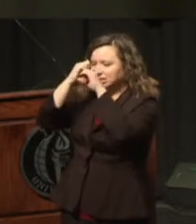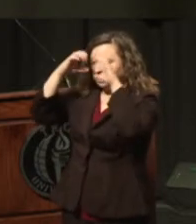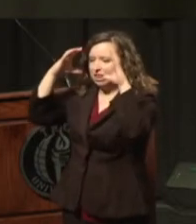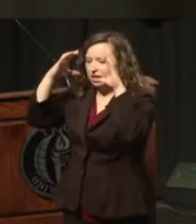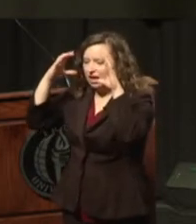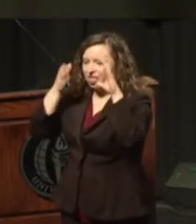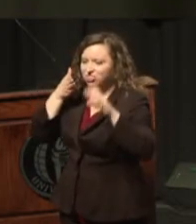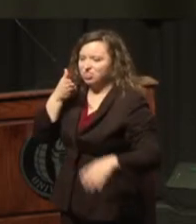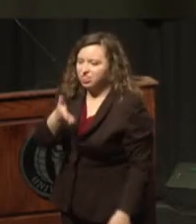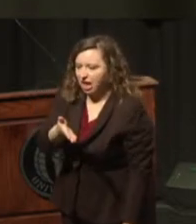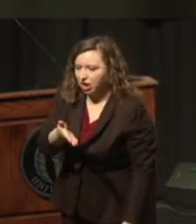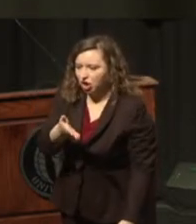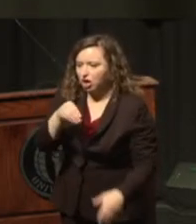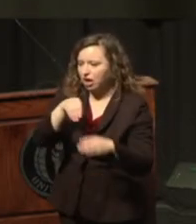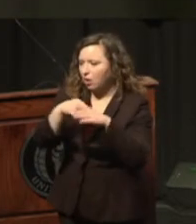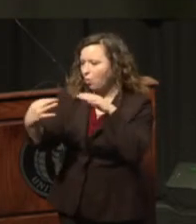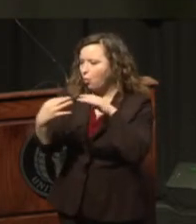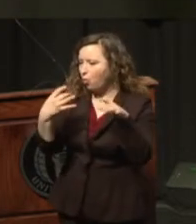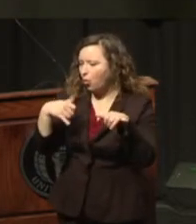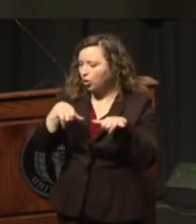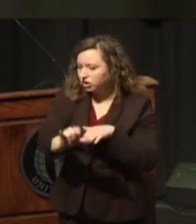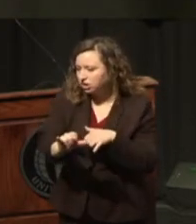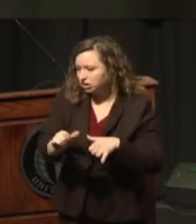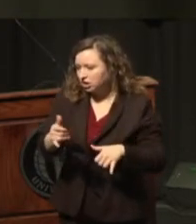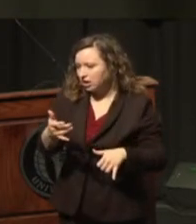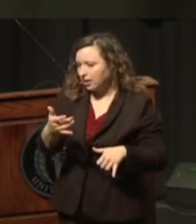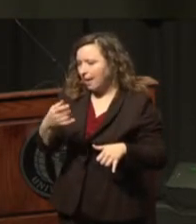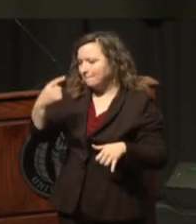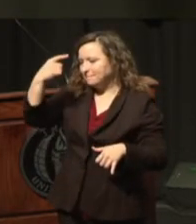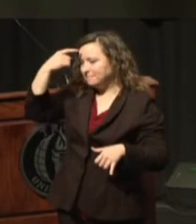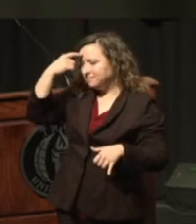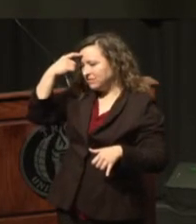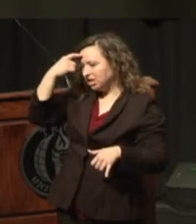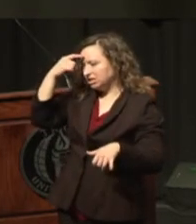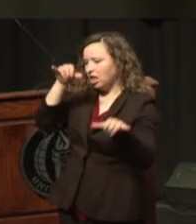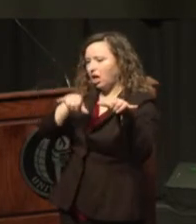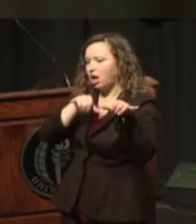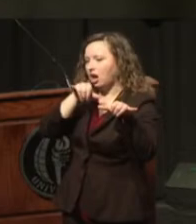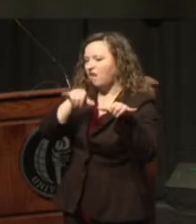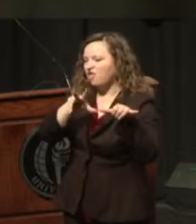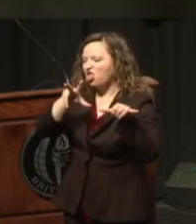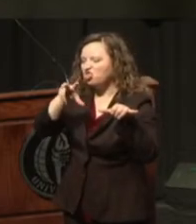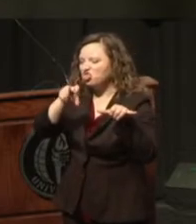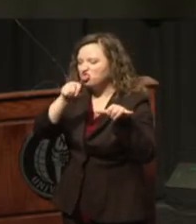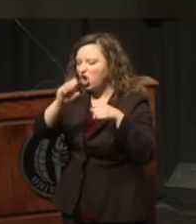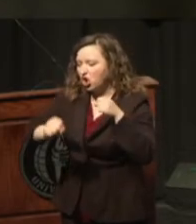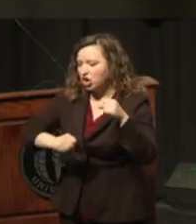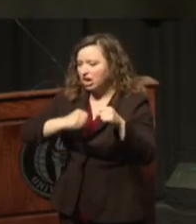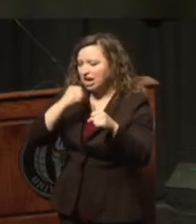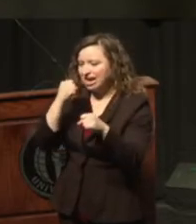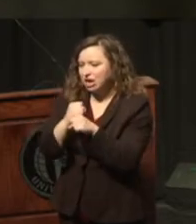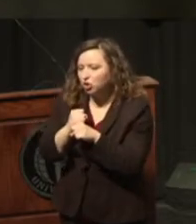Hussein. And he said, "I have been there for over 30 years.